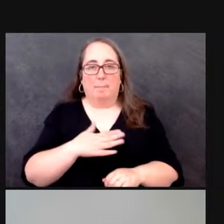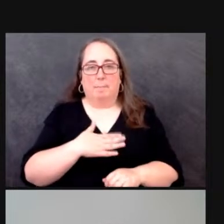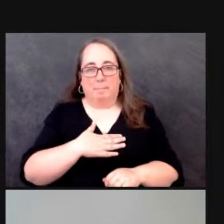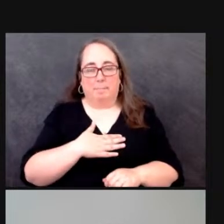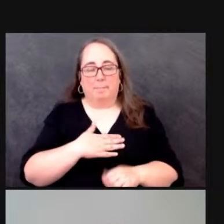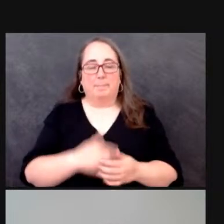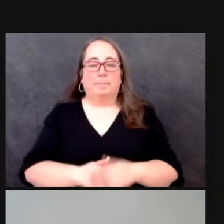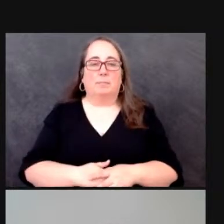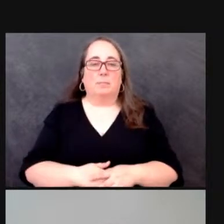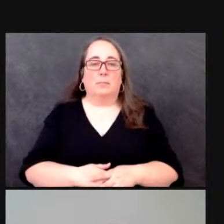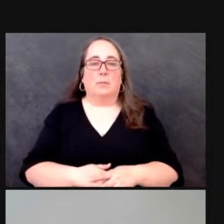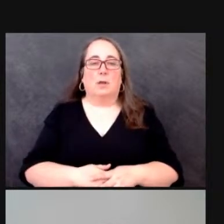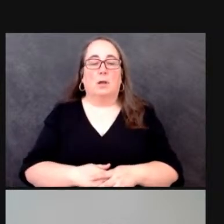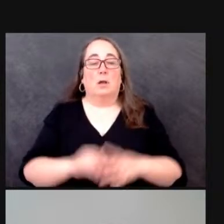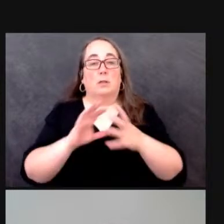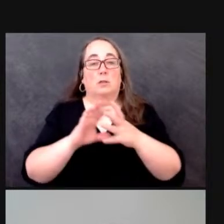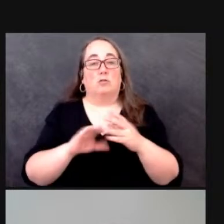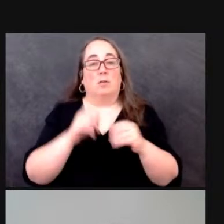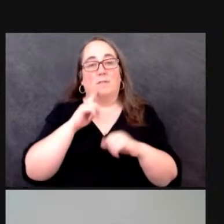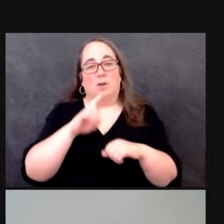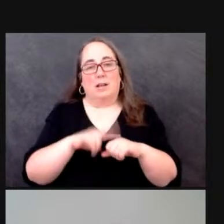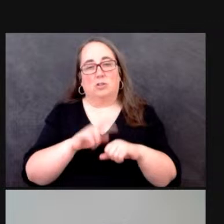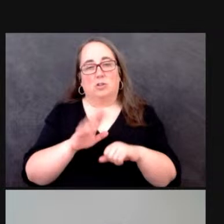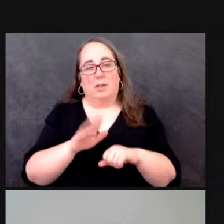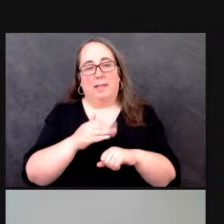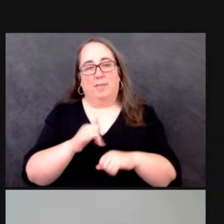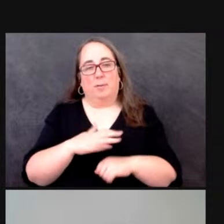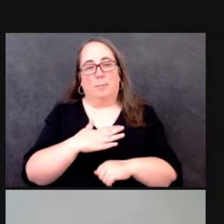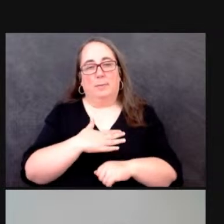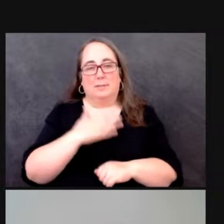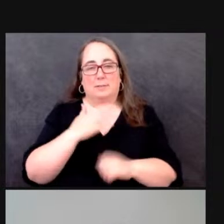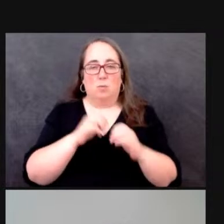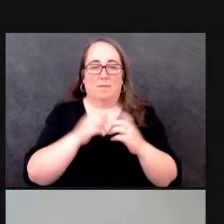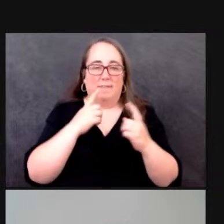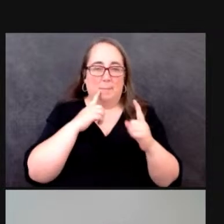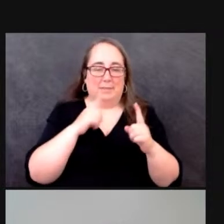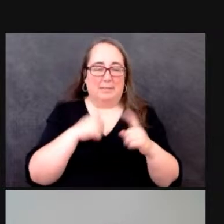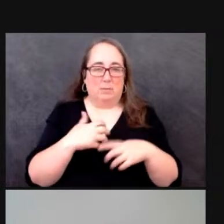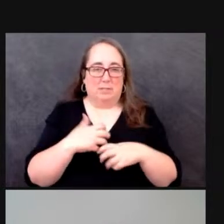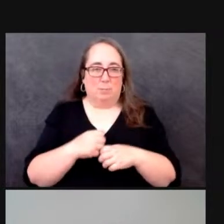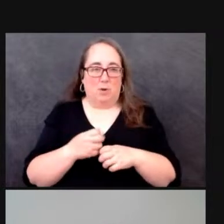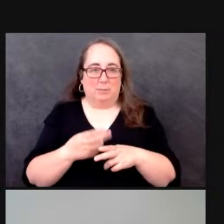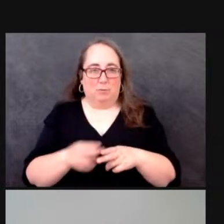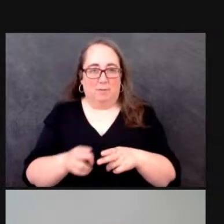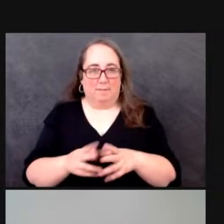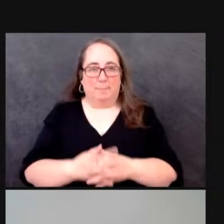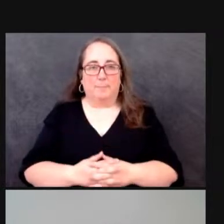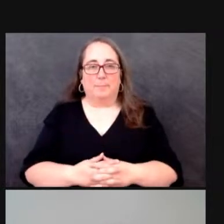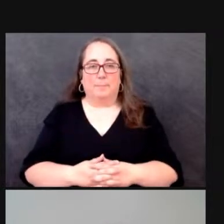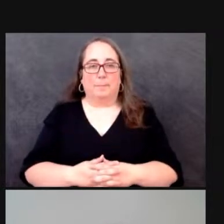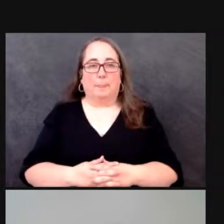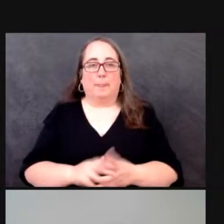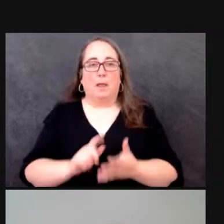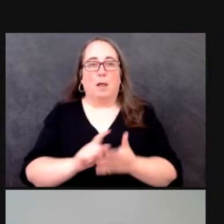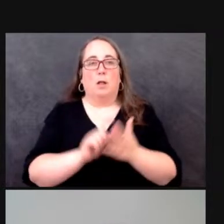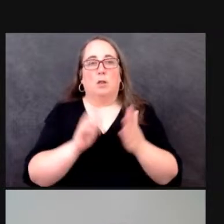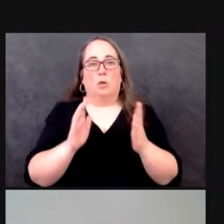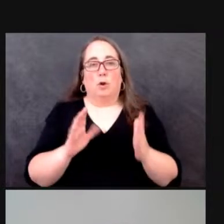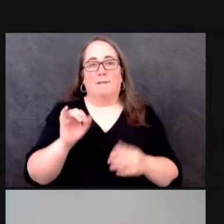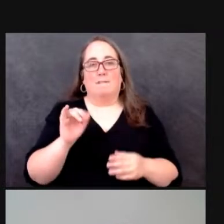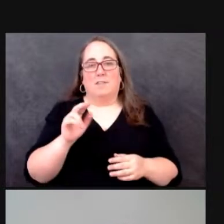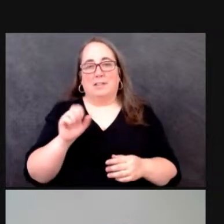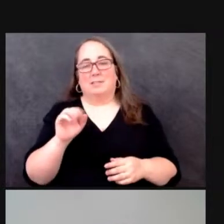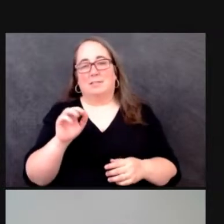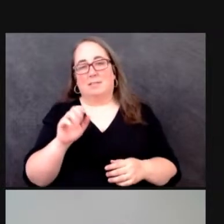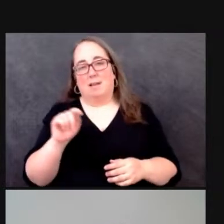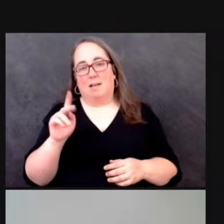story surrounding our national anthem is a bit better well known, I'll summarize it briefly. Lawyer Francis Scott Key was on board